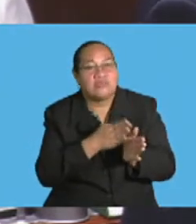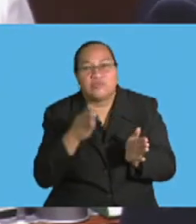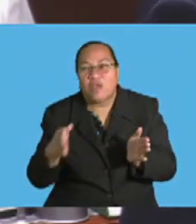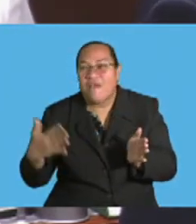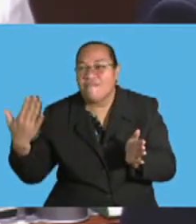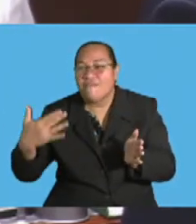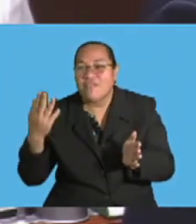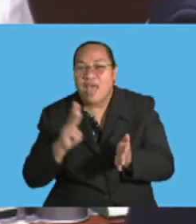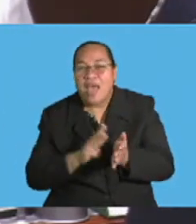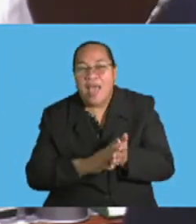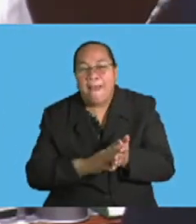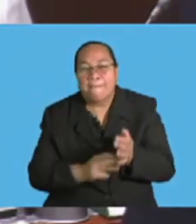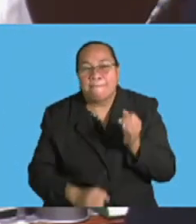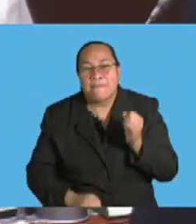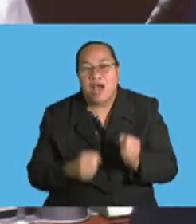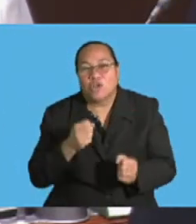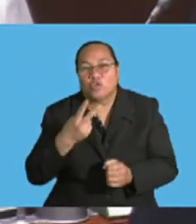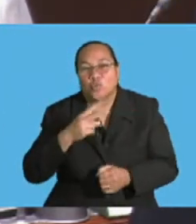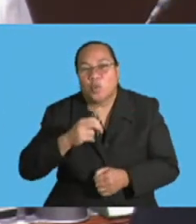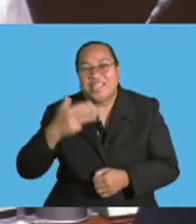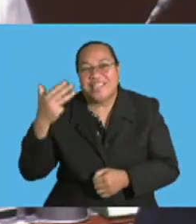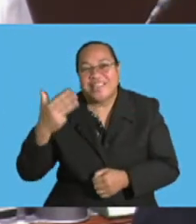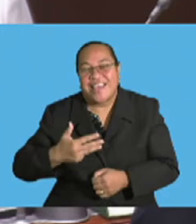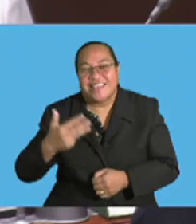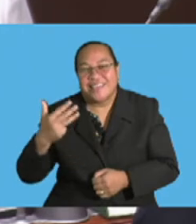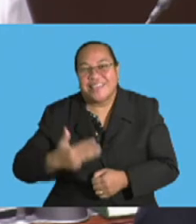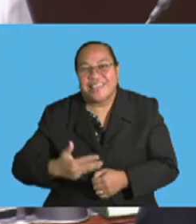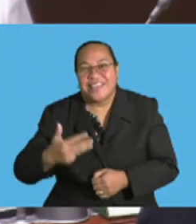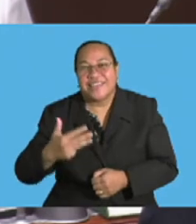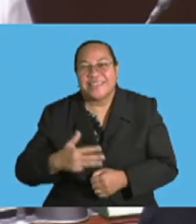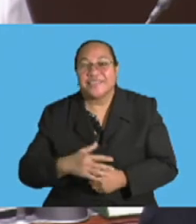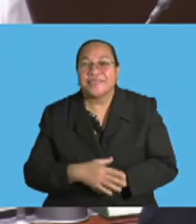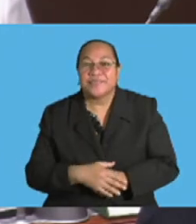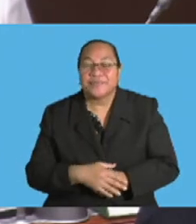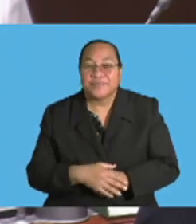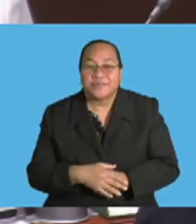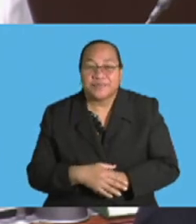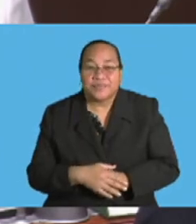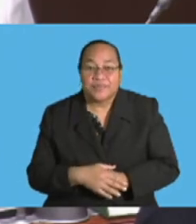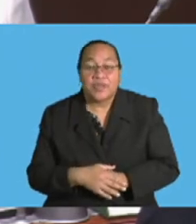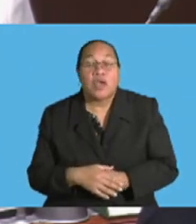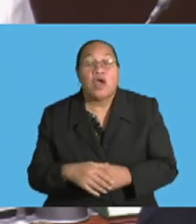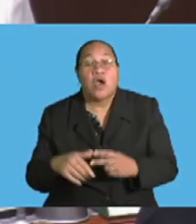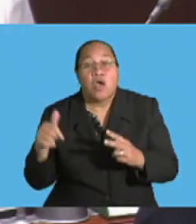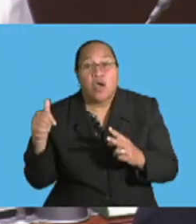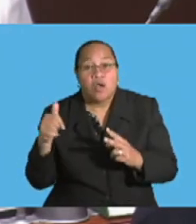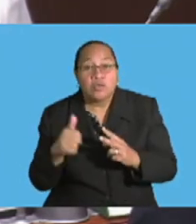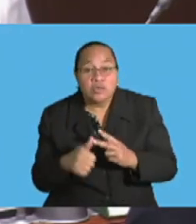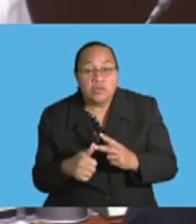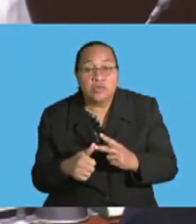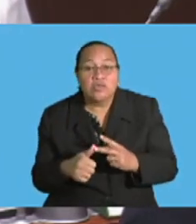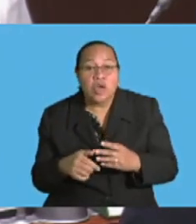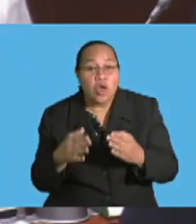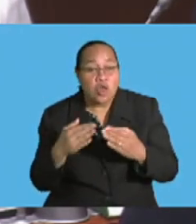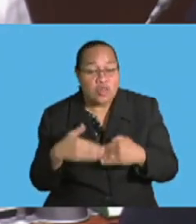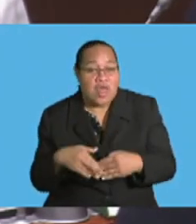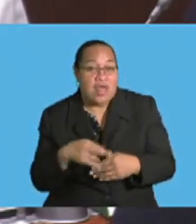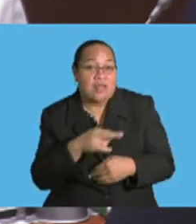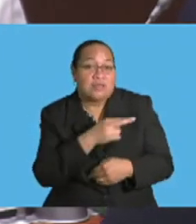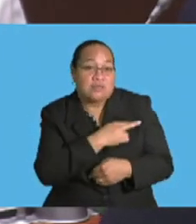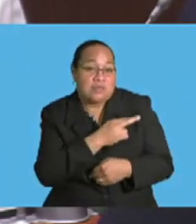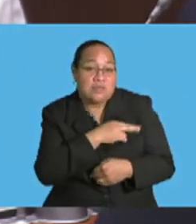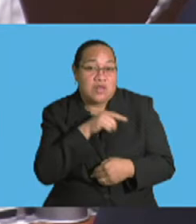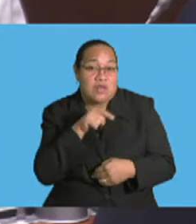March 2019. In addition, Honorable Speaker, the function of the